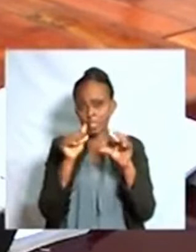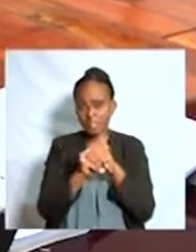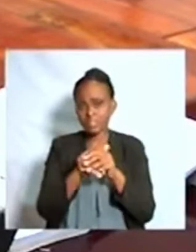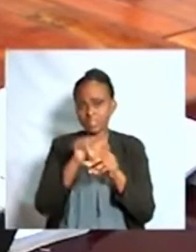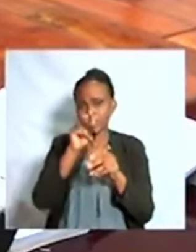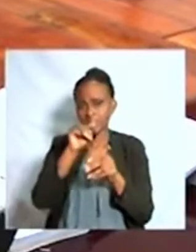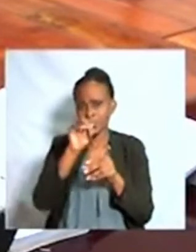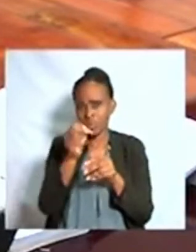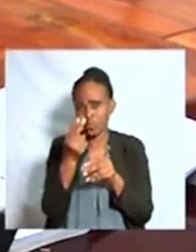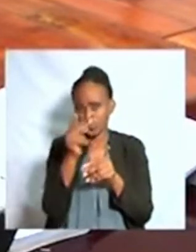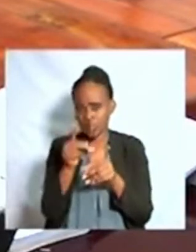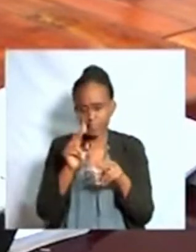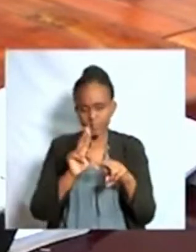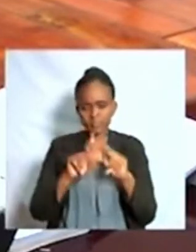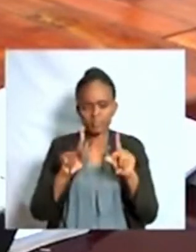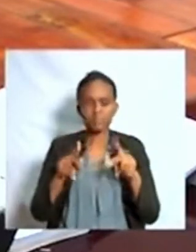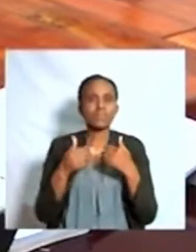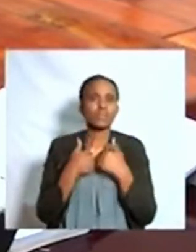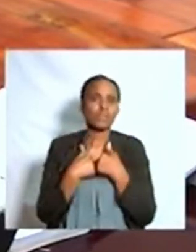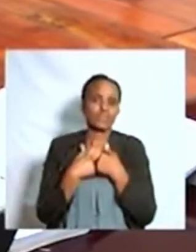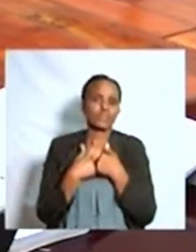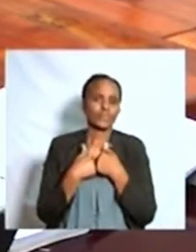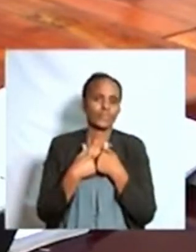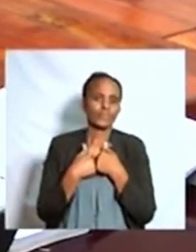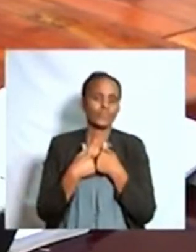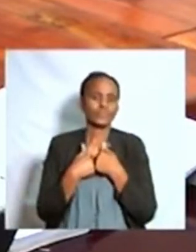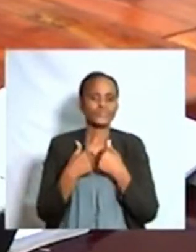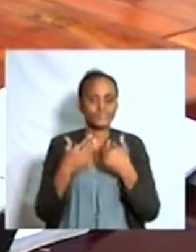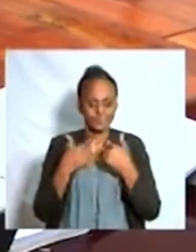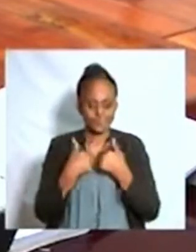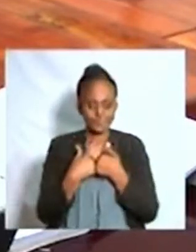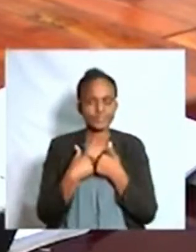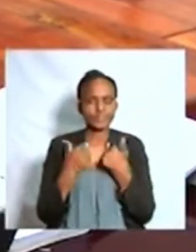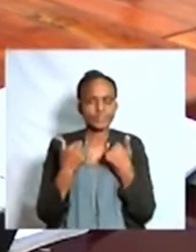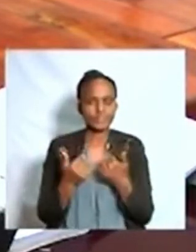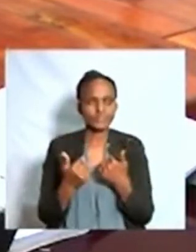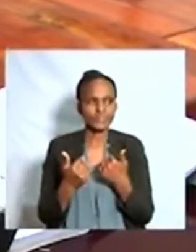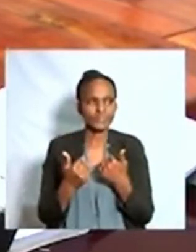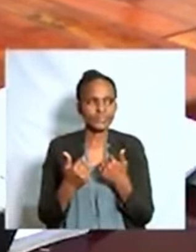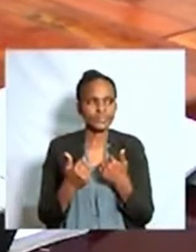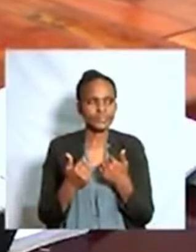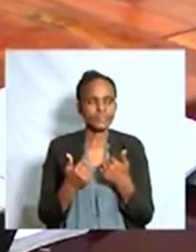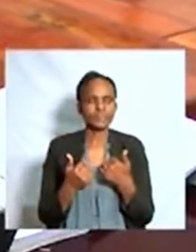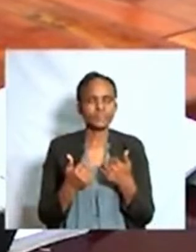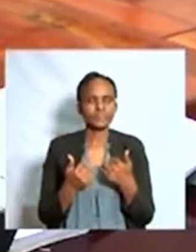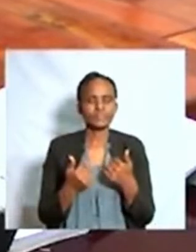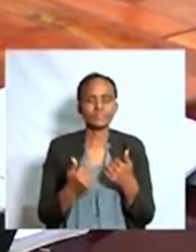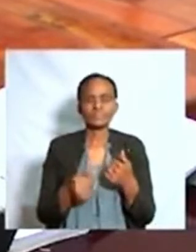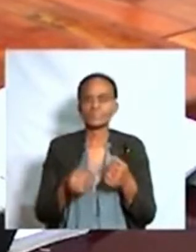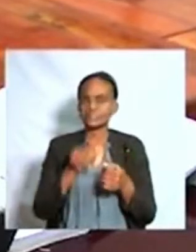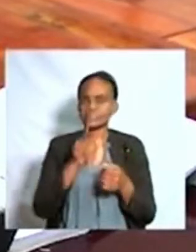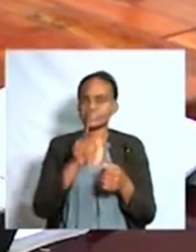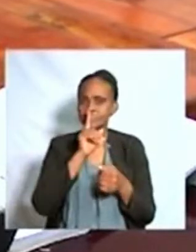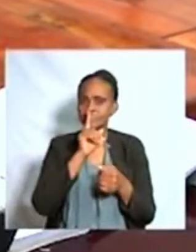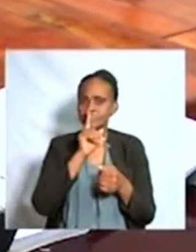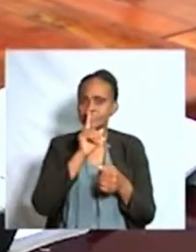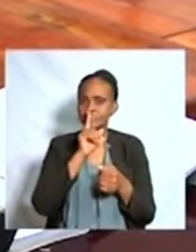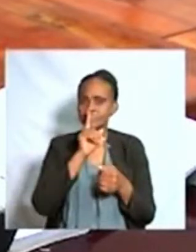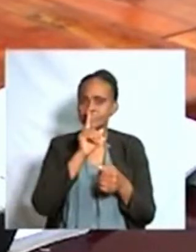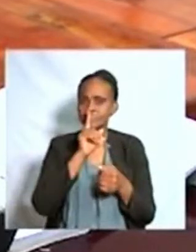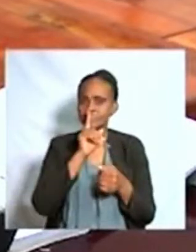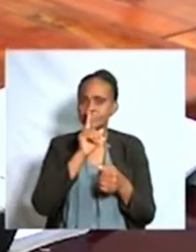memorandum, Chair, we have undertaken the compilation, or really the